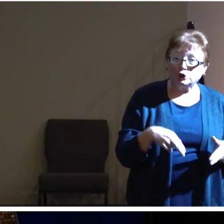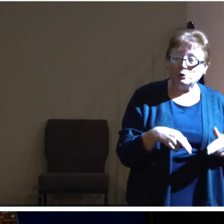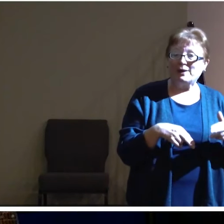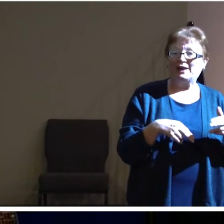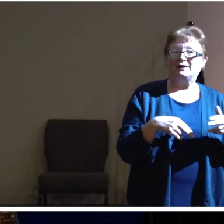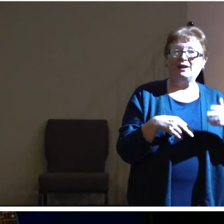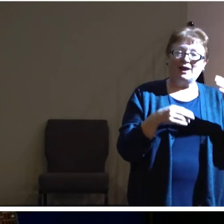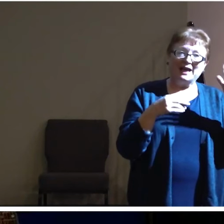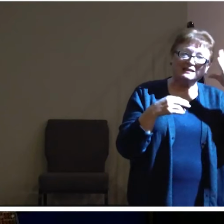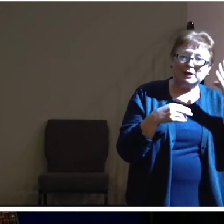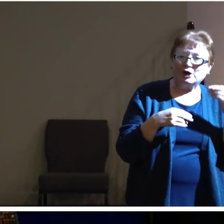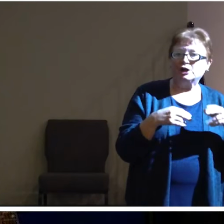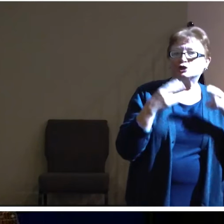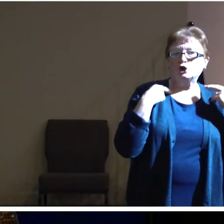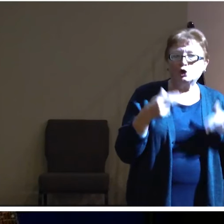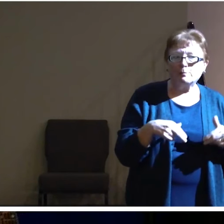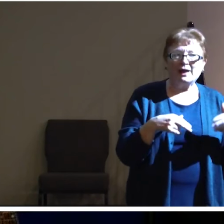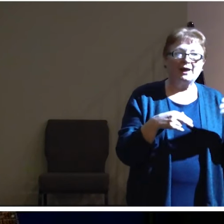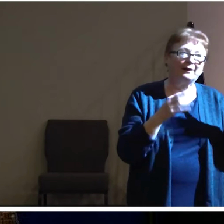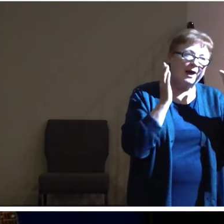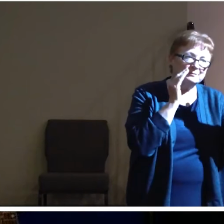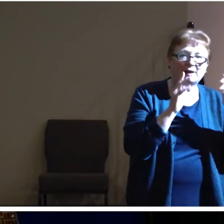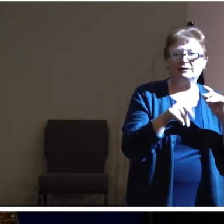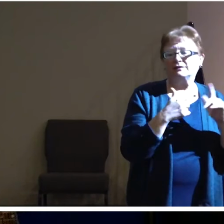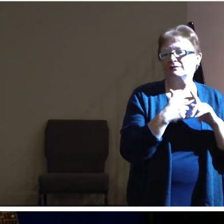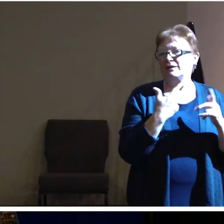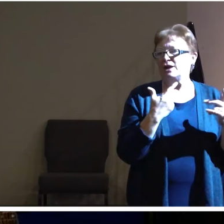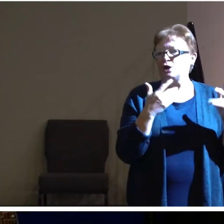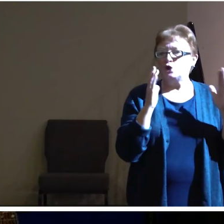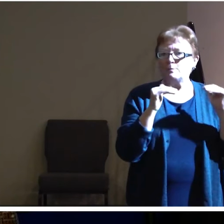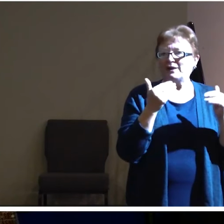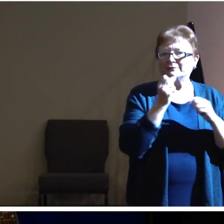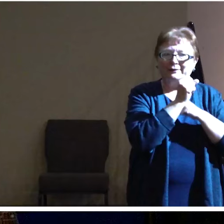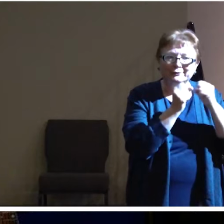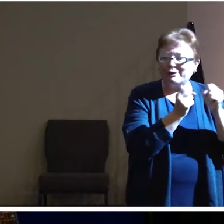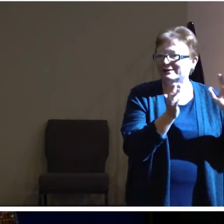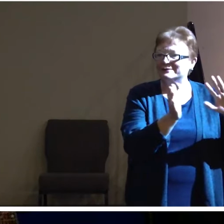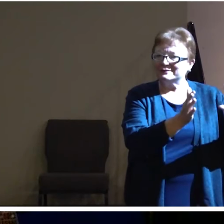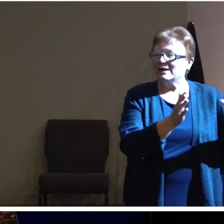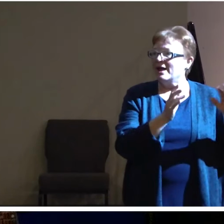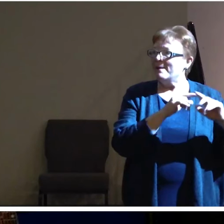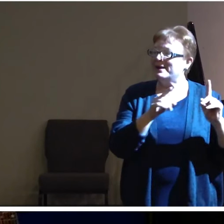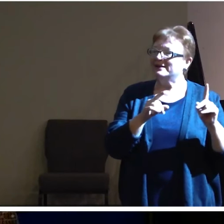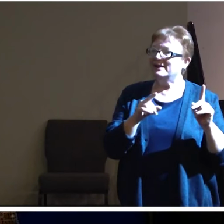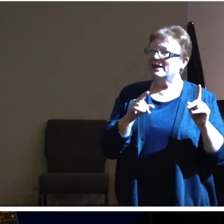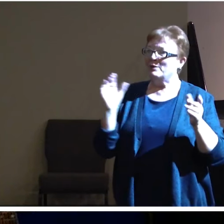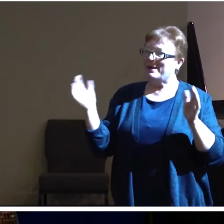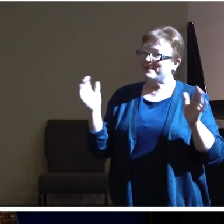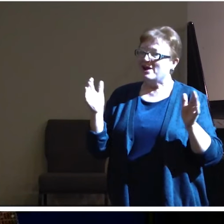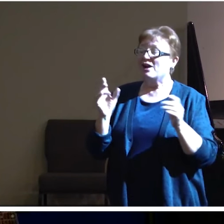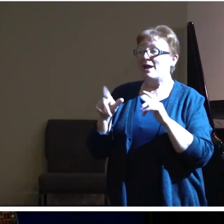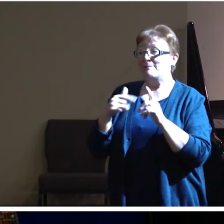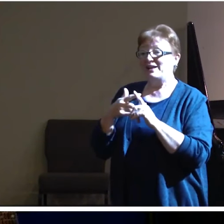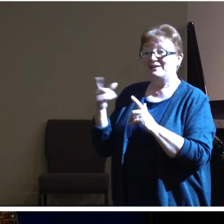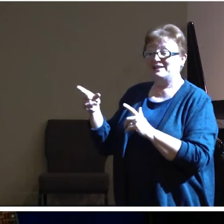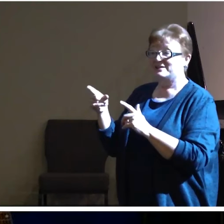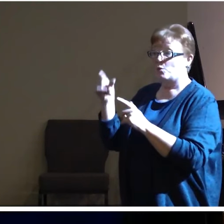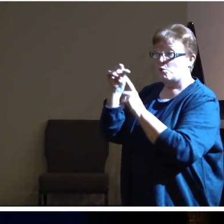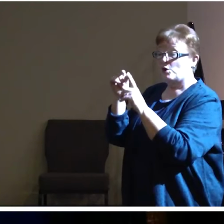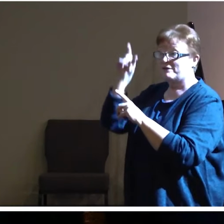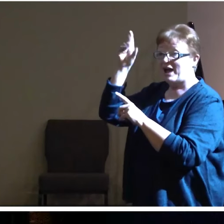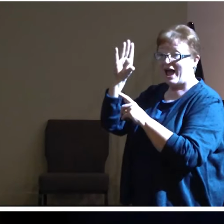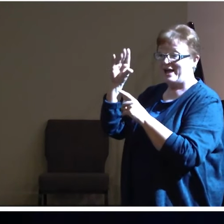experience, human expectations, human constructs. But in and of itself, it is the power to transform. so